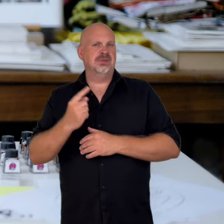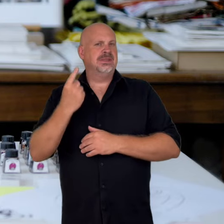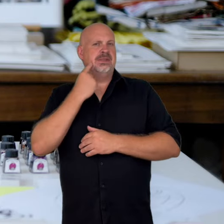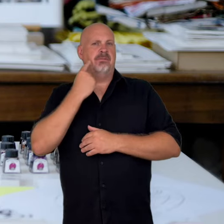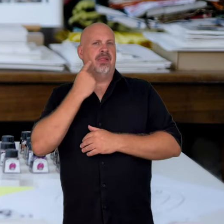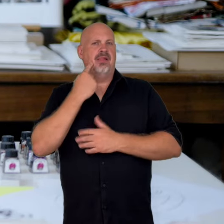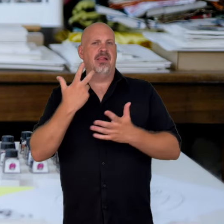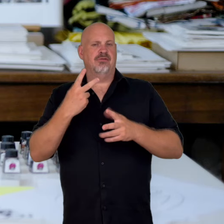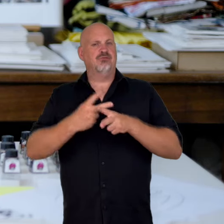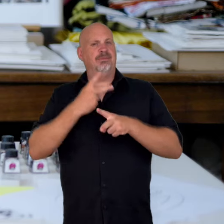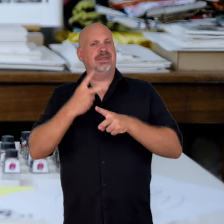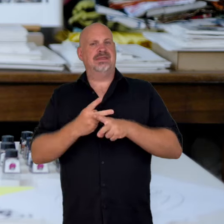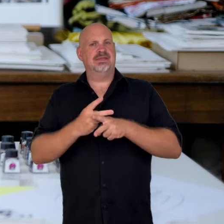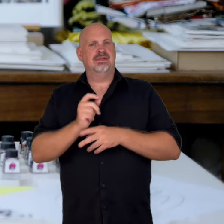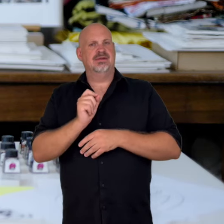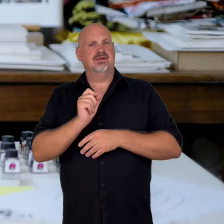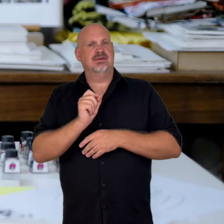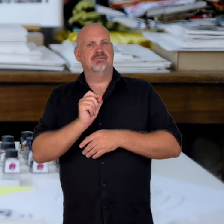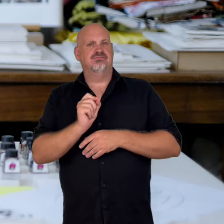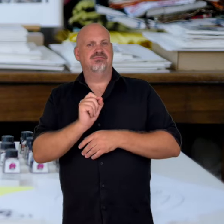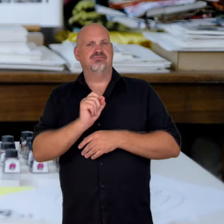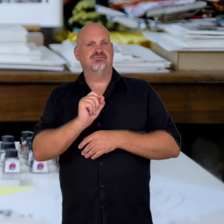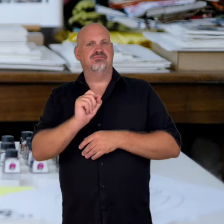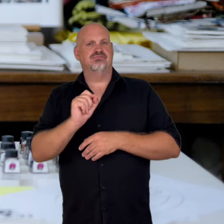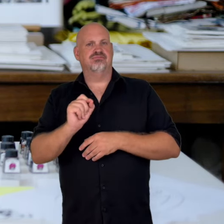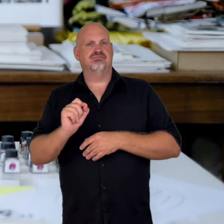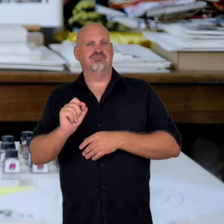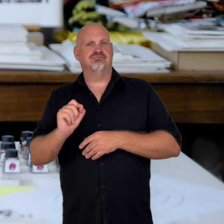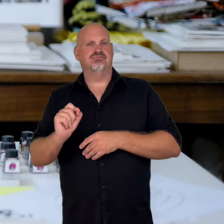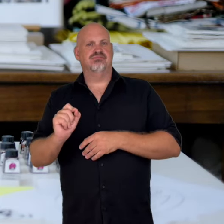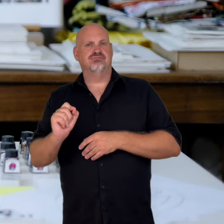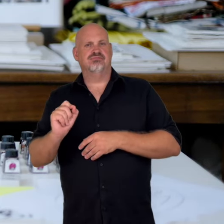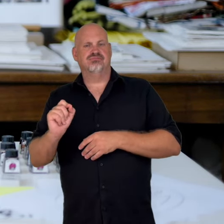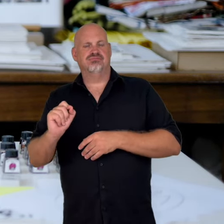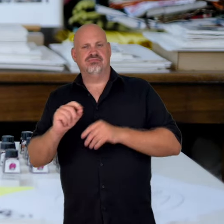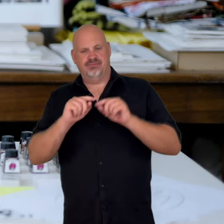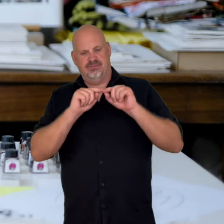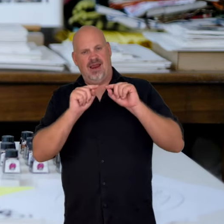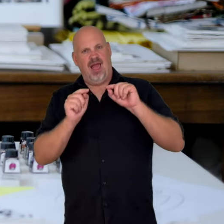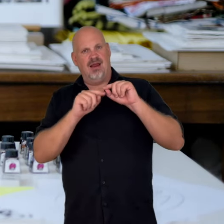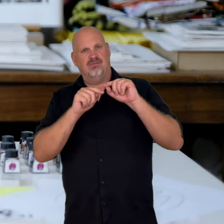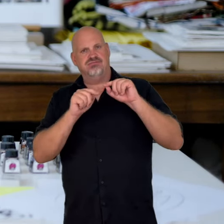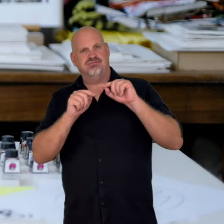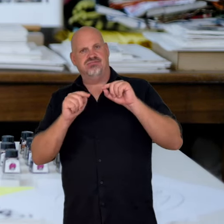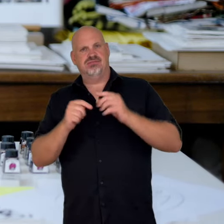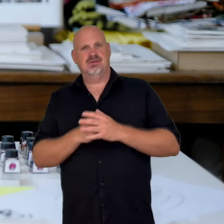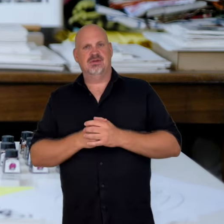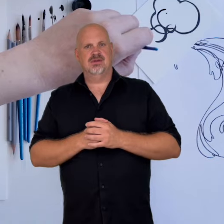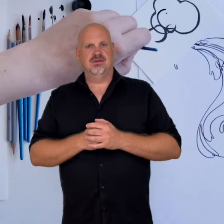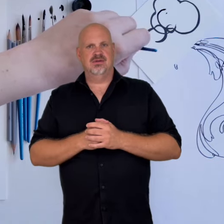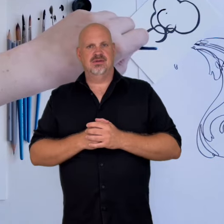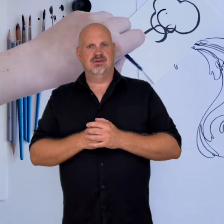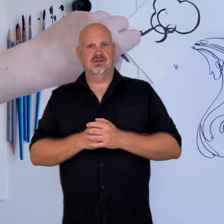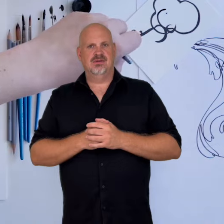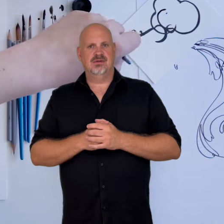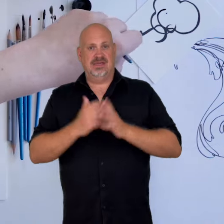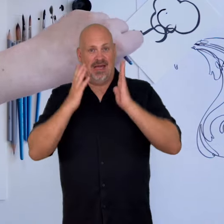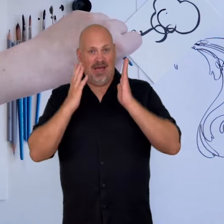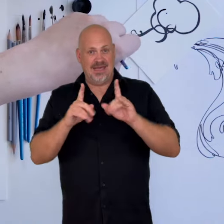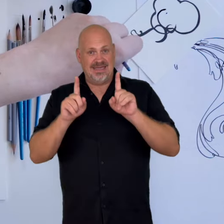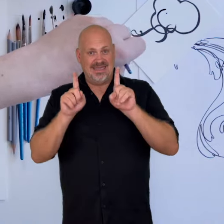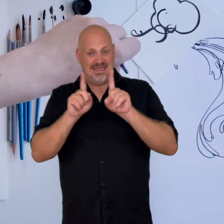very sort of small detailed repeats. So I'm going to use a smaller brush again, still with the ink,